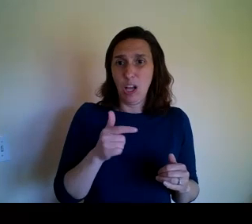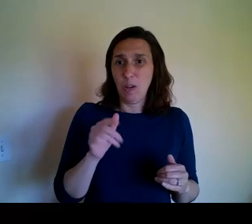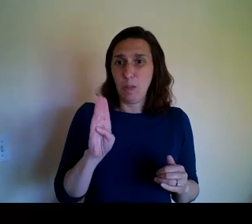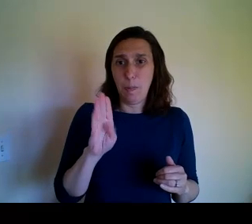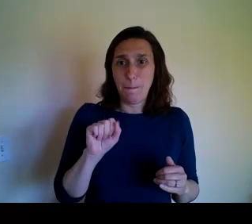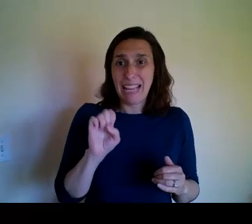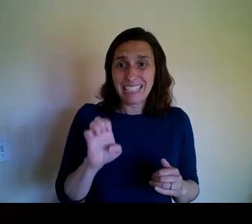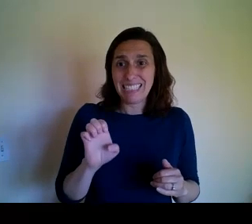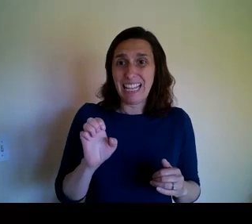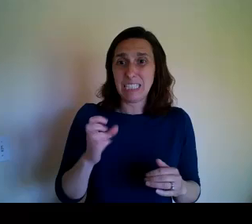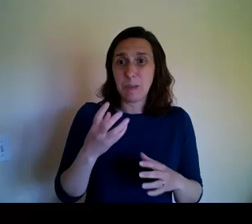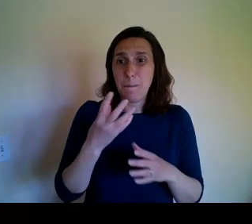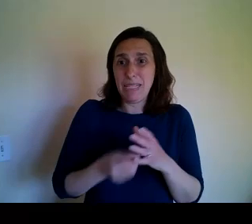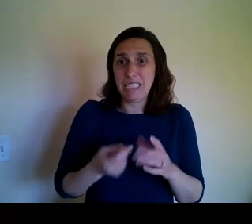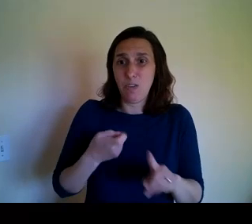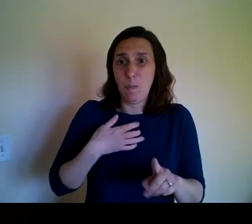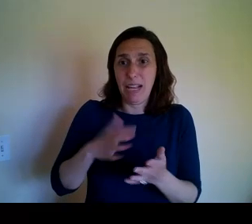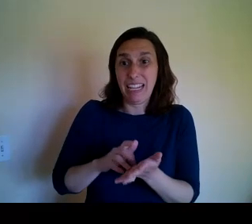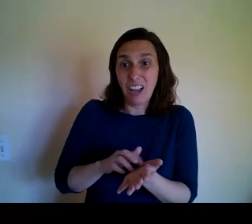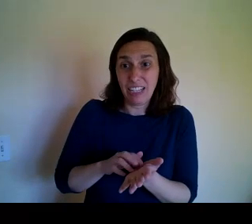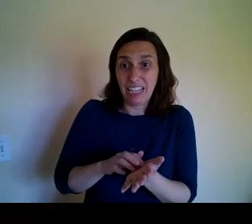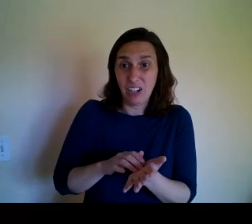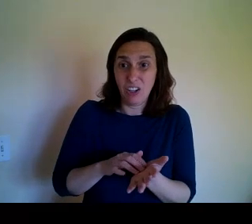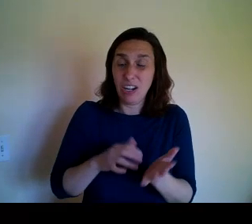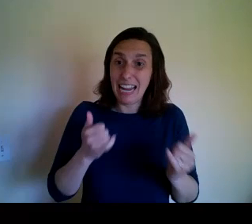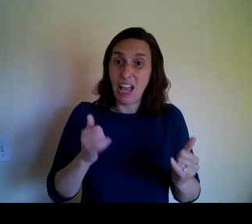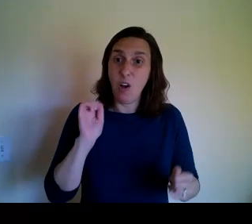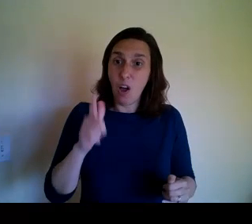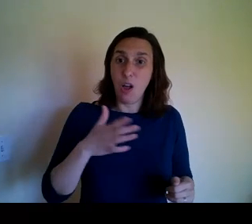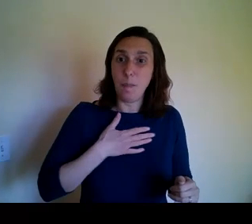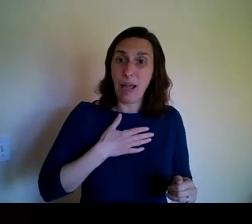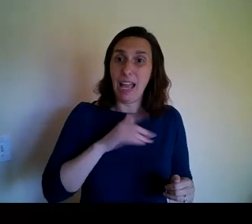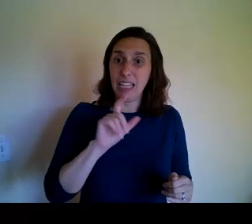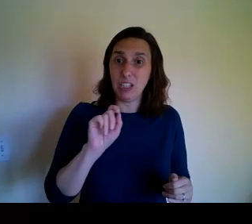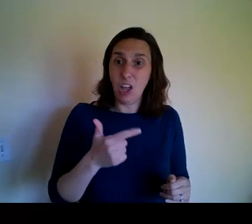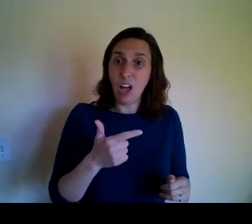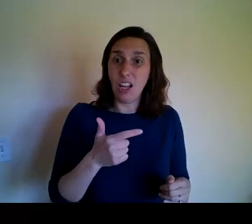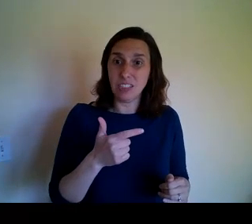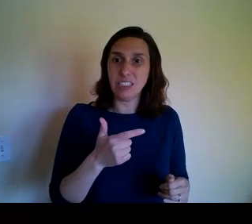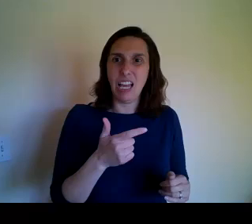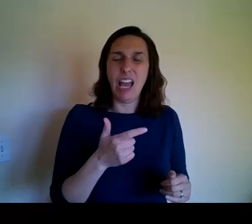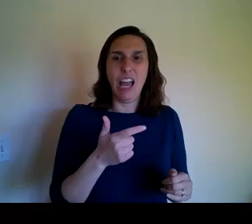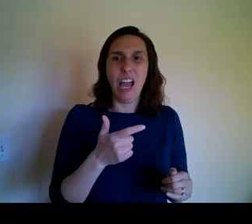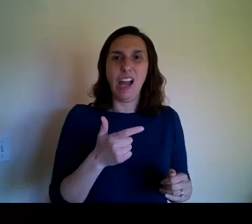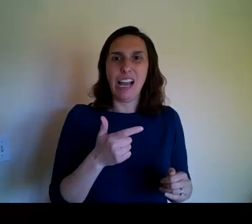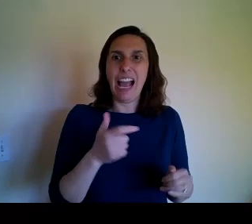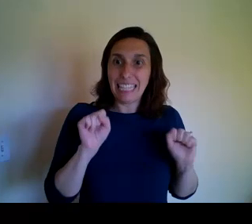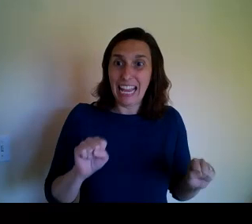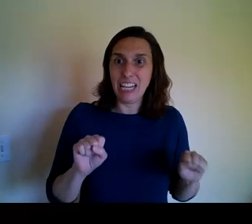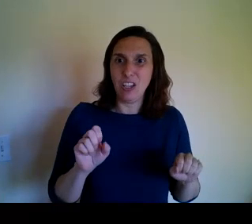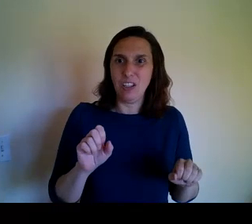for, right? All my logs now are in terms of what my calculator has a key for.